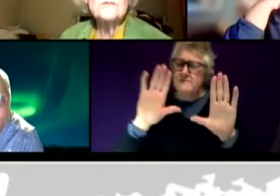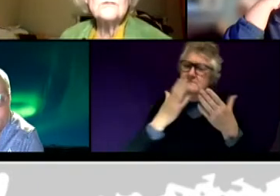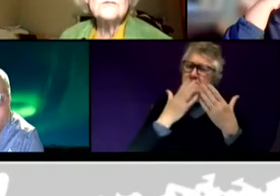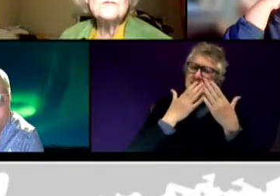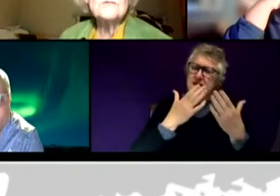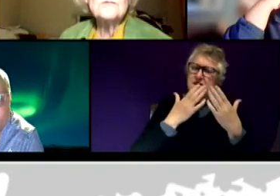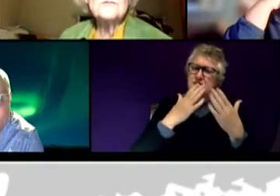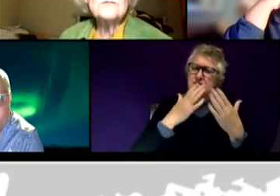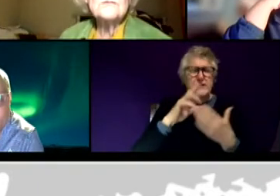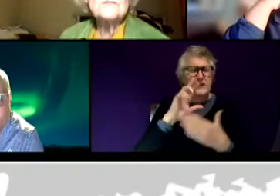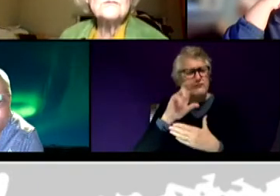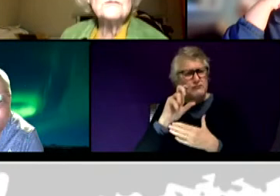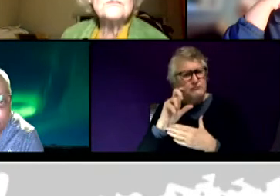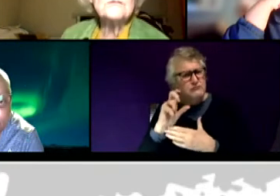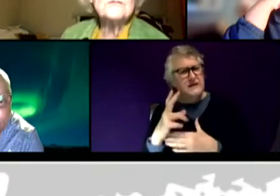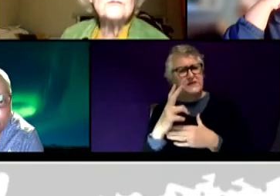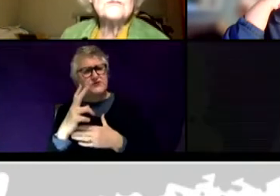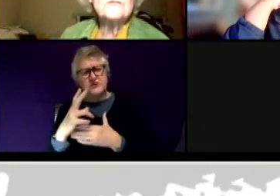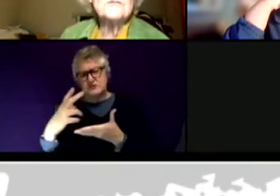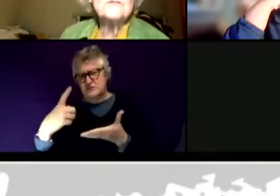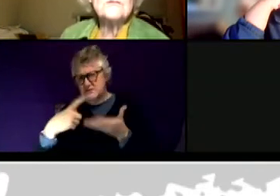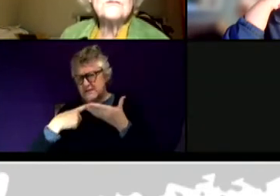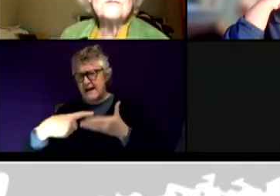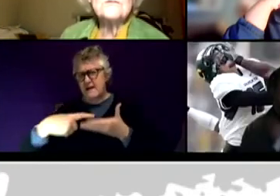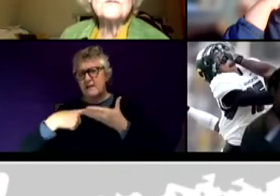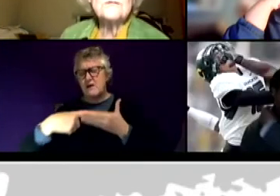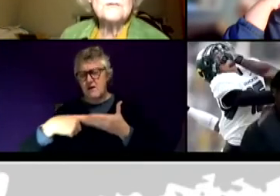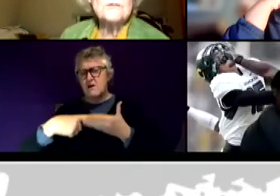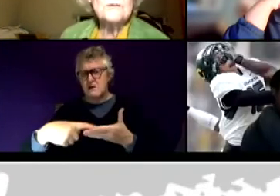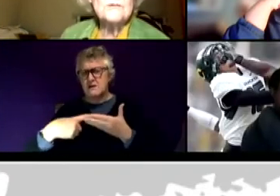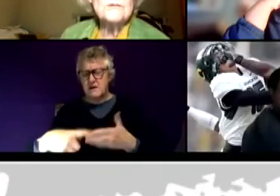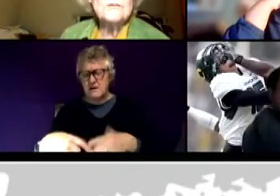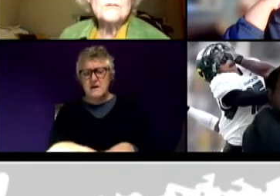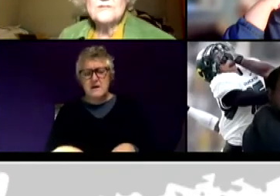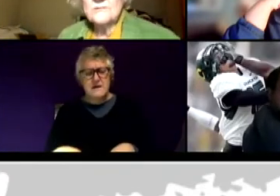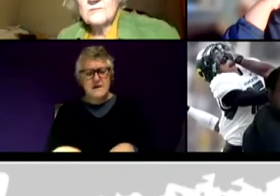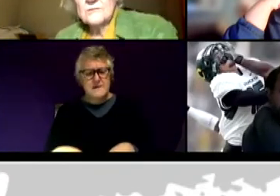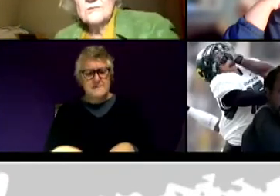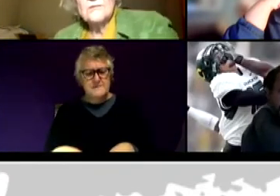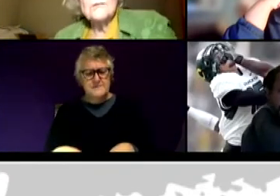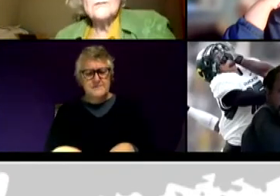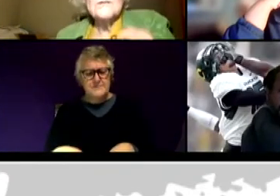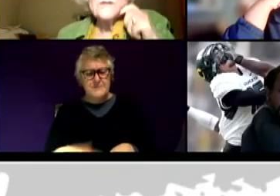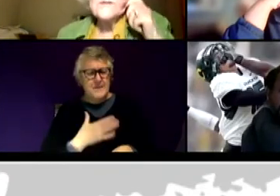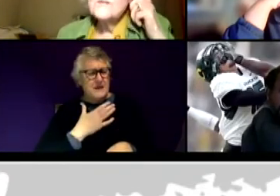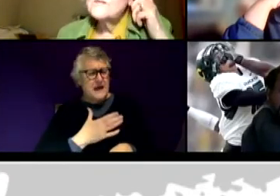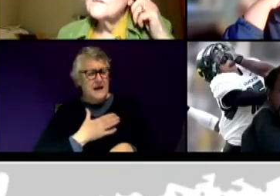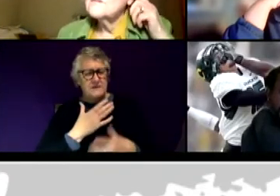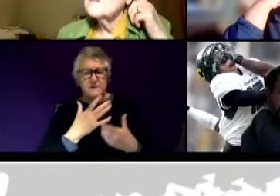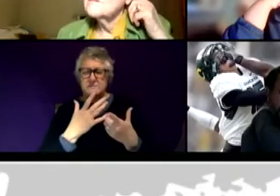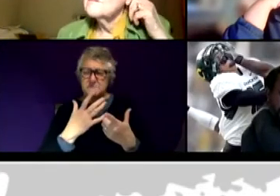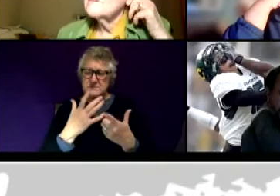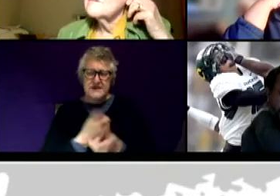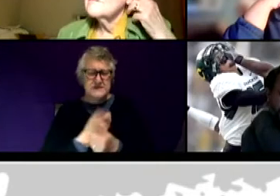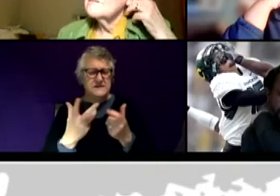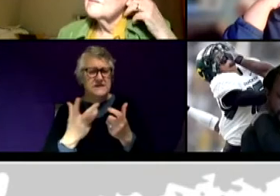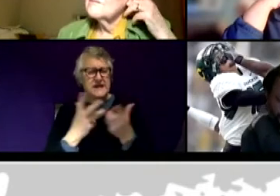It's nice to hear things get demystified, as Celeste said. Otherwise, a lot of the work just seems performative, right?